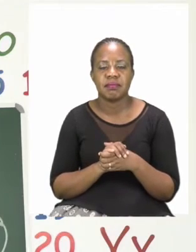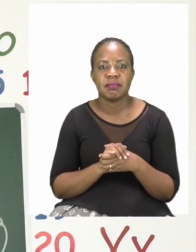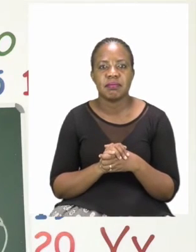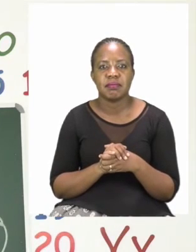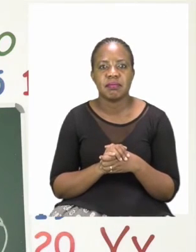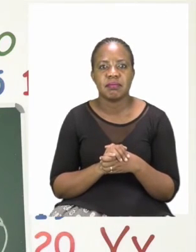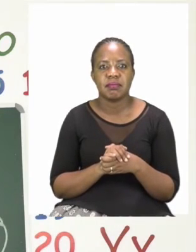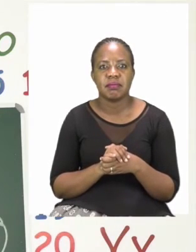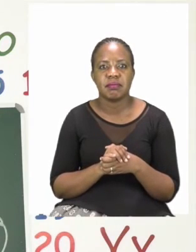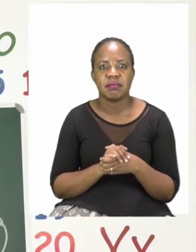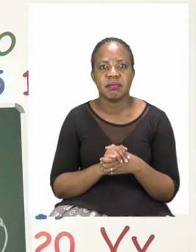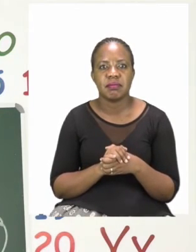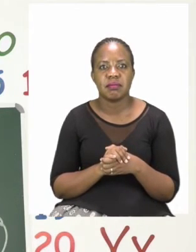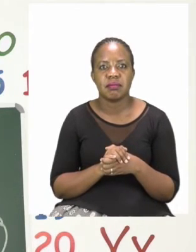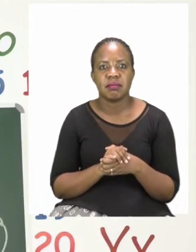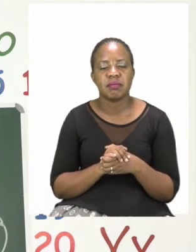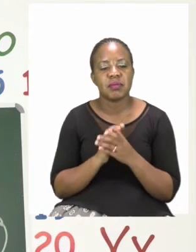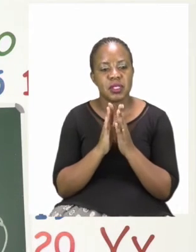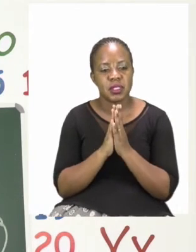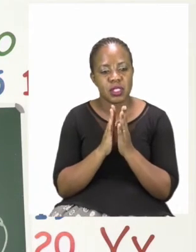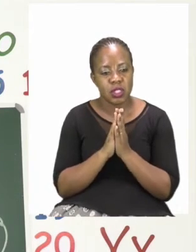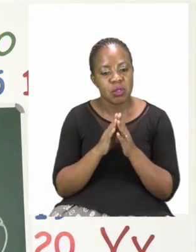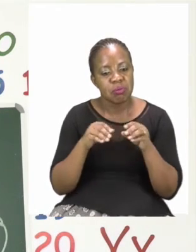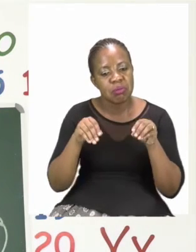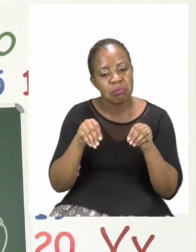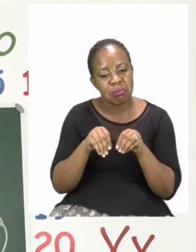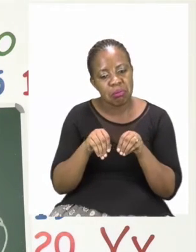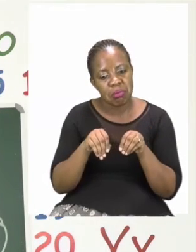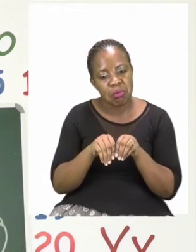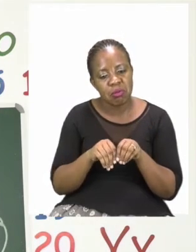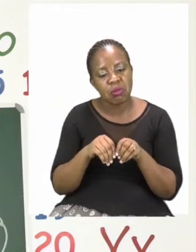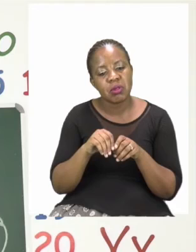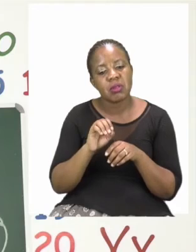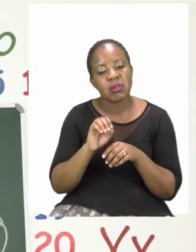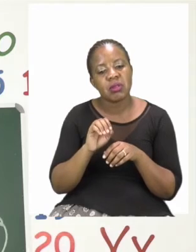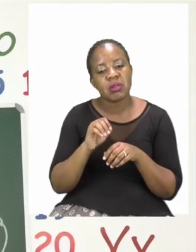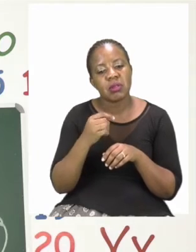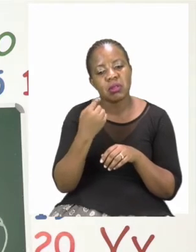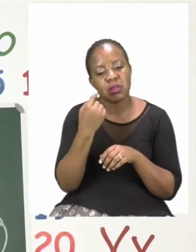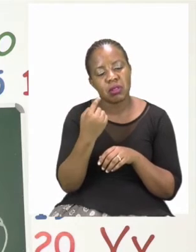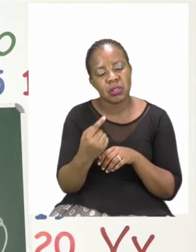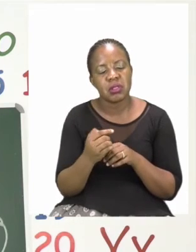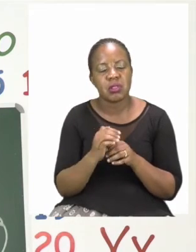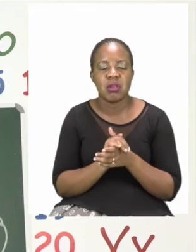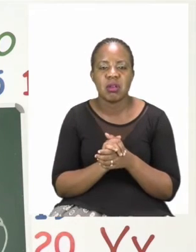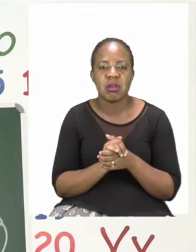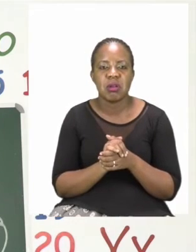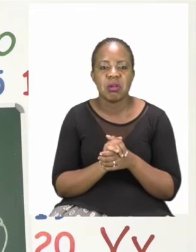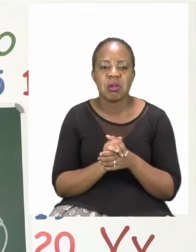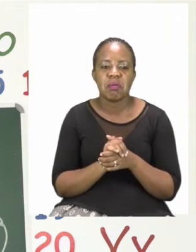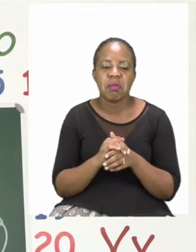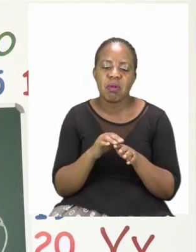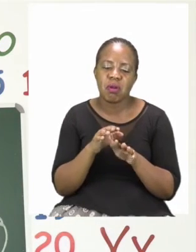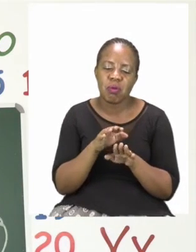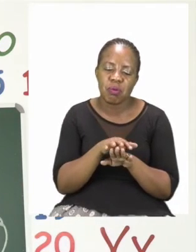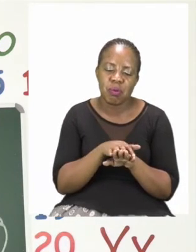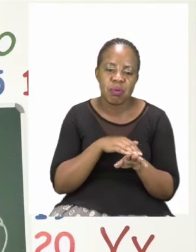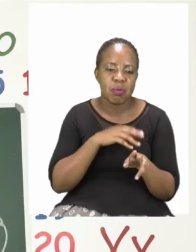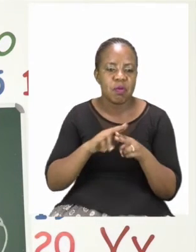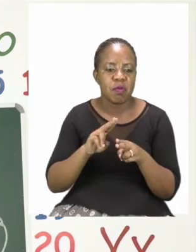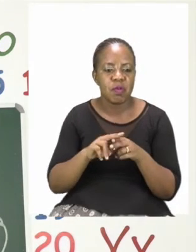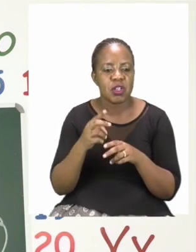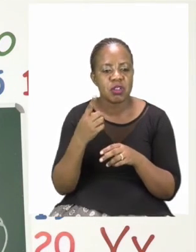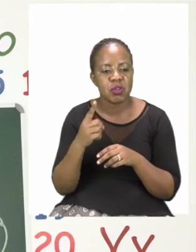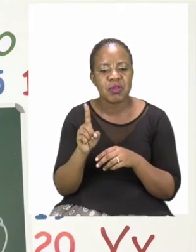want you to do this by yourself. Take your time, and if you make a mistake, that's okay. You can always start